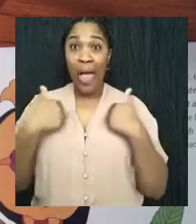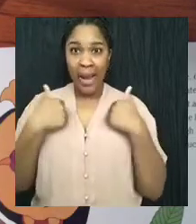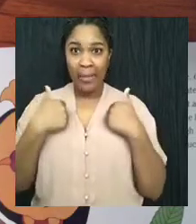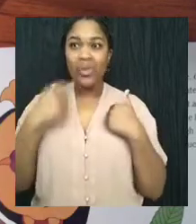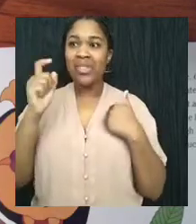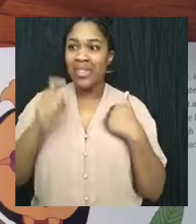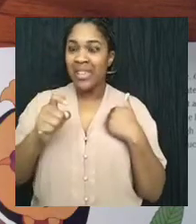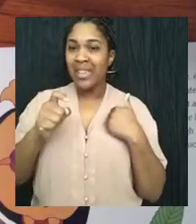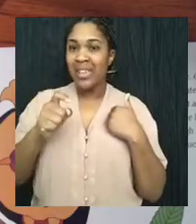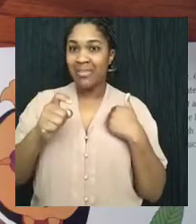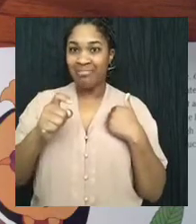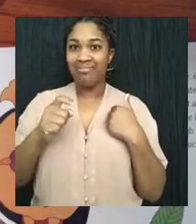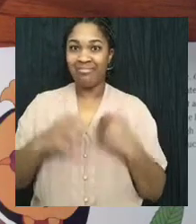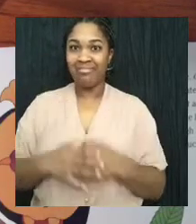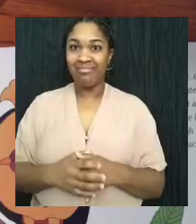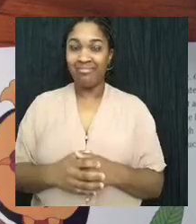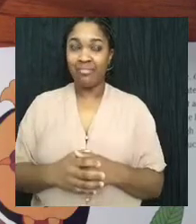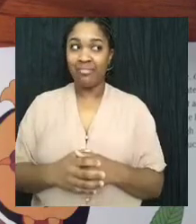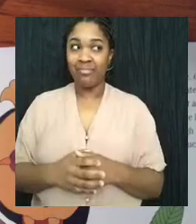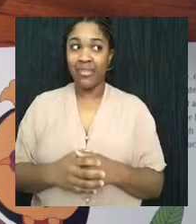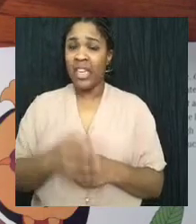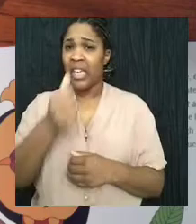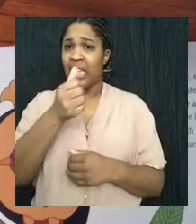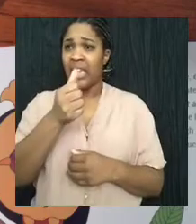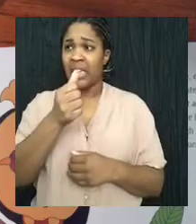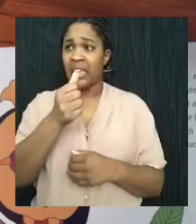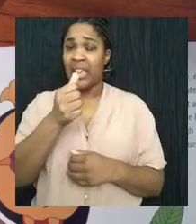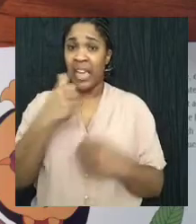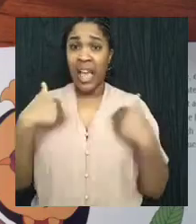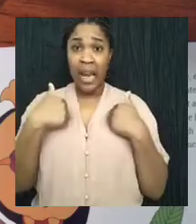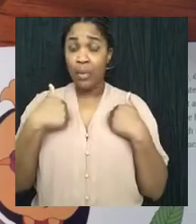even animals that don't eat plants.